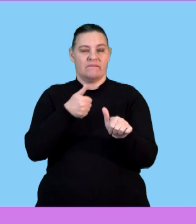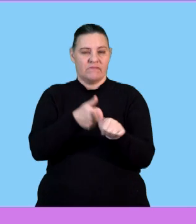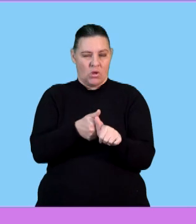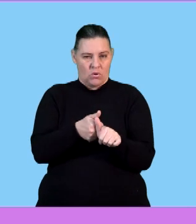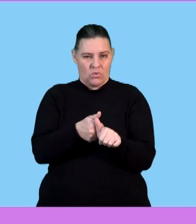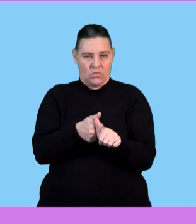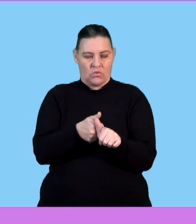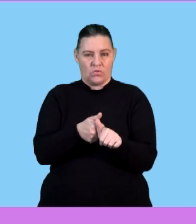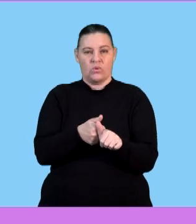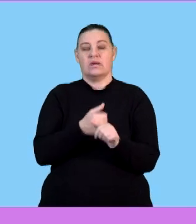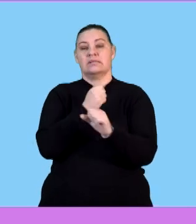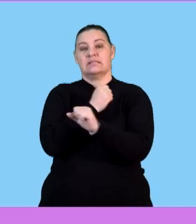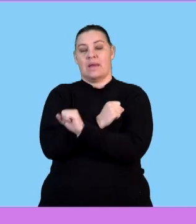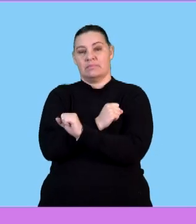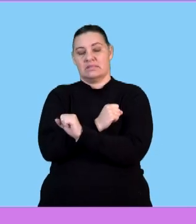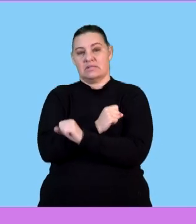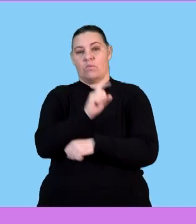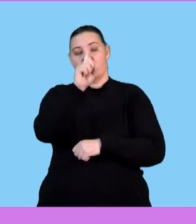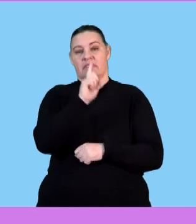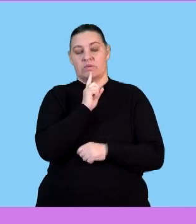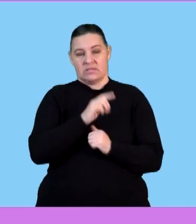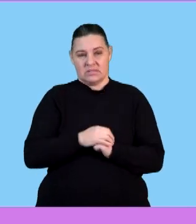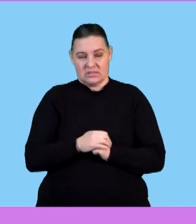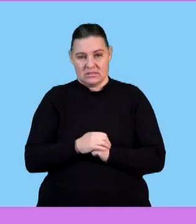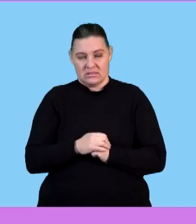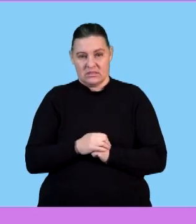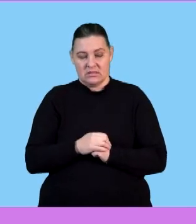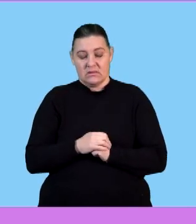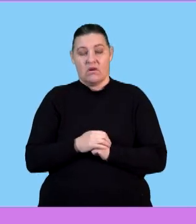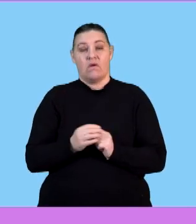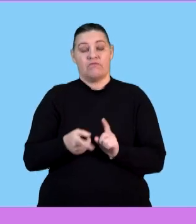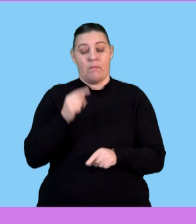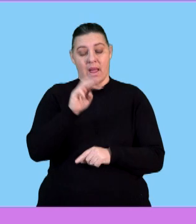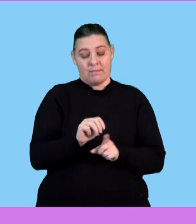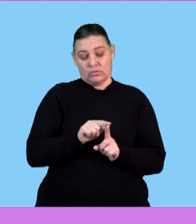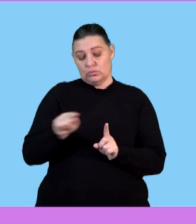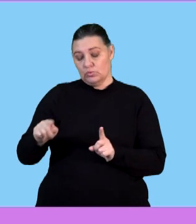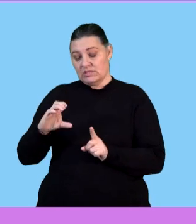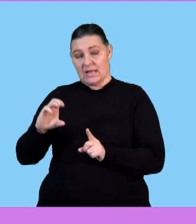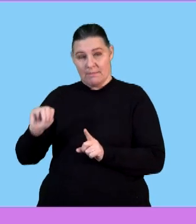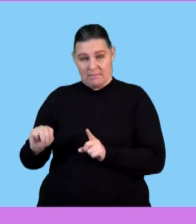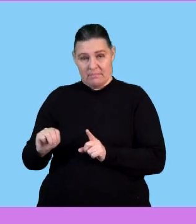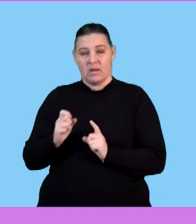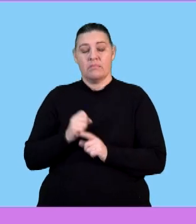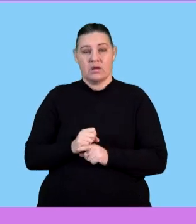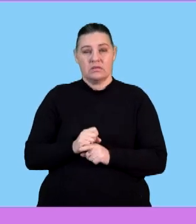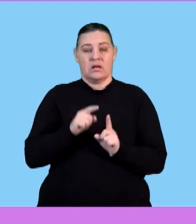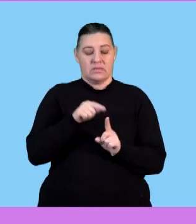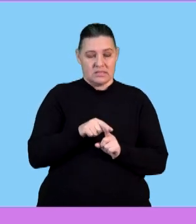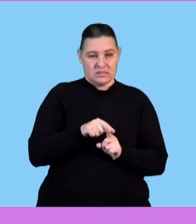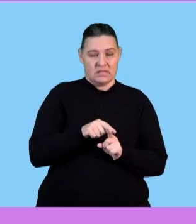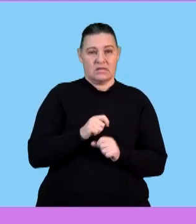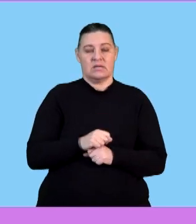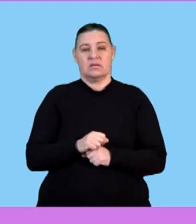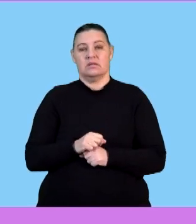that path and times by 1,000. If I want to convert from meters to centimeters, I follow that